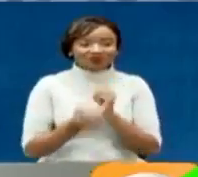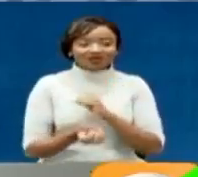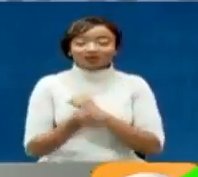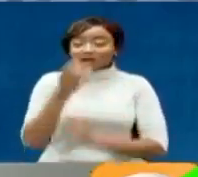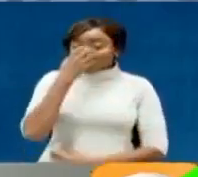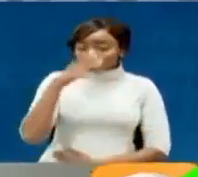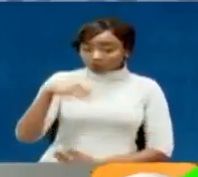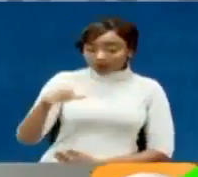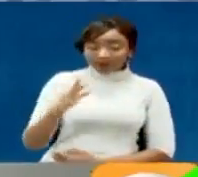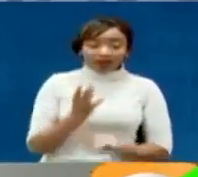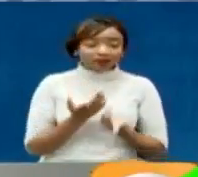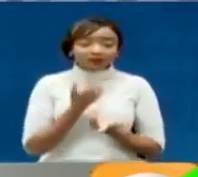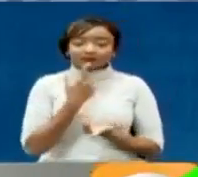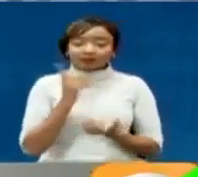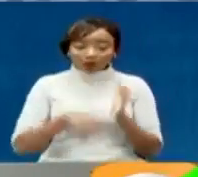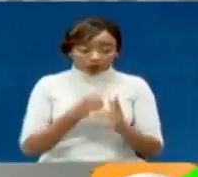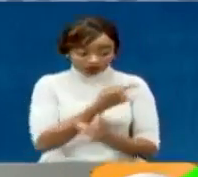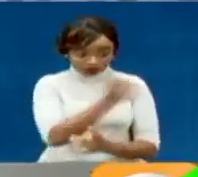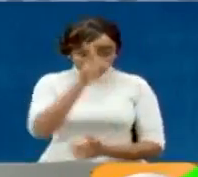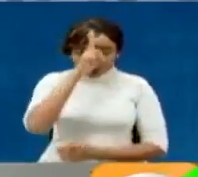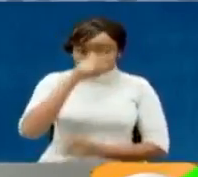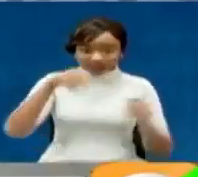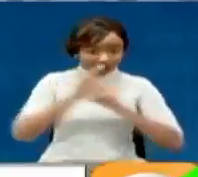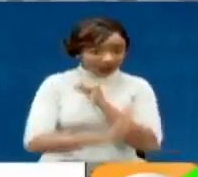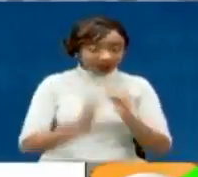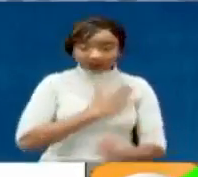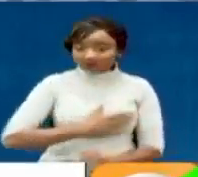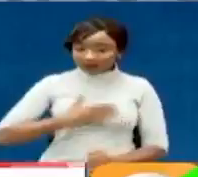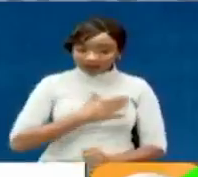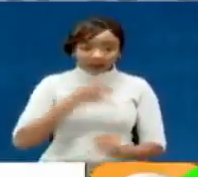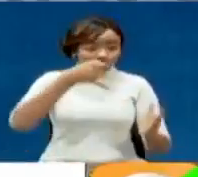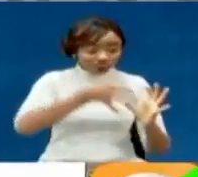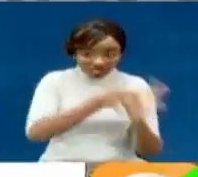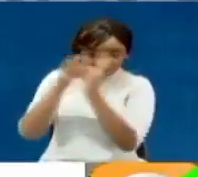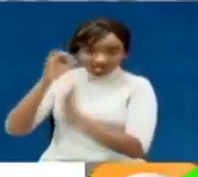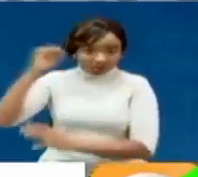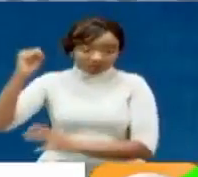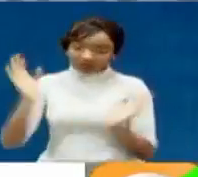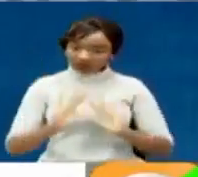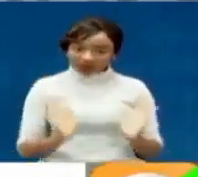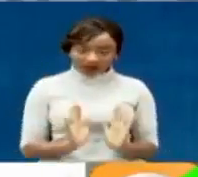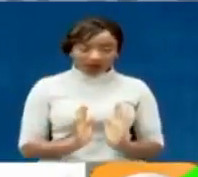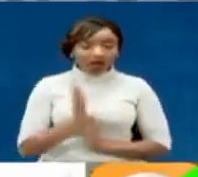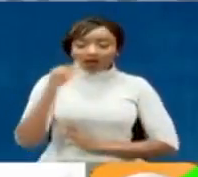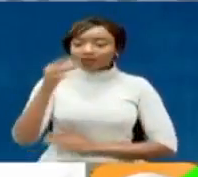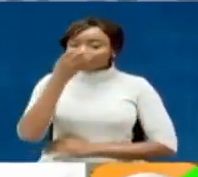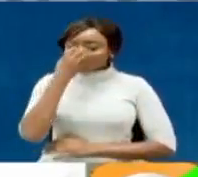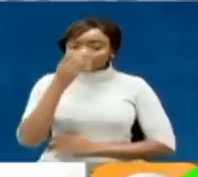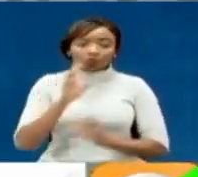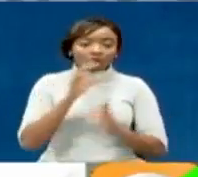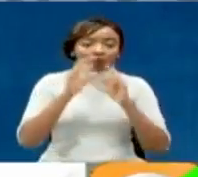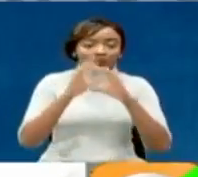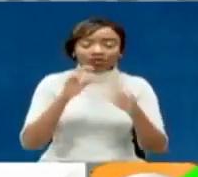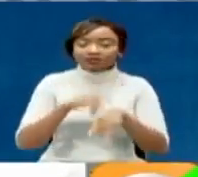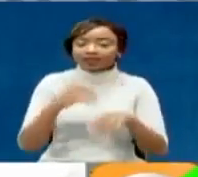Naibu Rais William Ruto sasa anawataka maafisa wa polisi nchini kutotumika kisiasa. Naibu Rais Ruto alizungumza nyumbani kwake